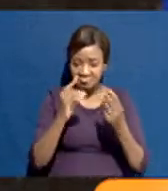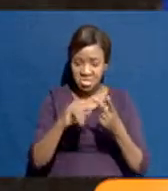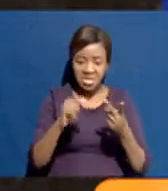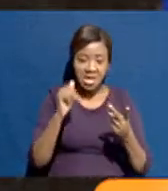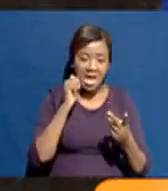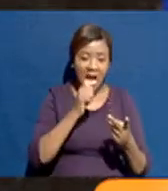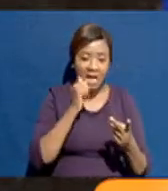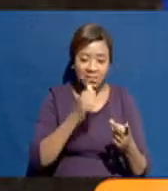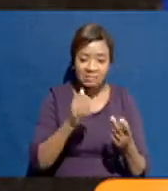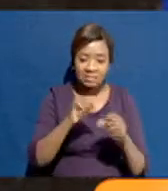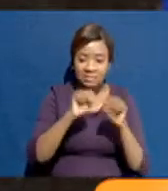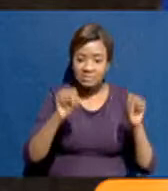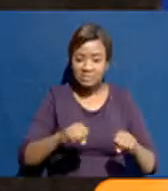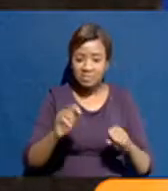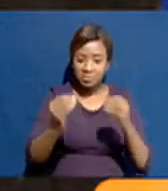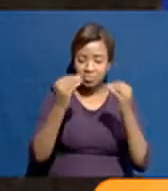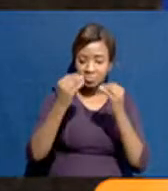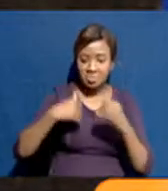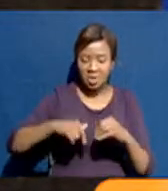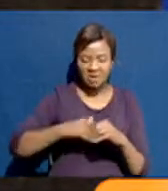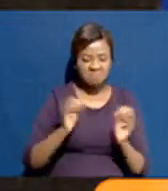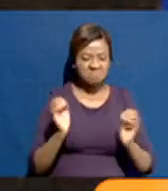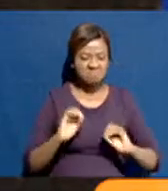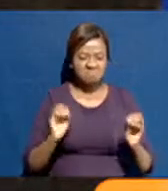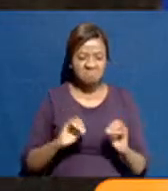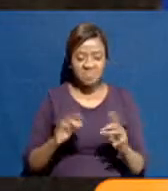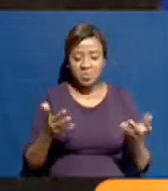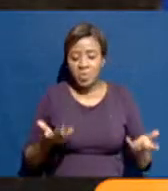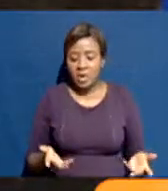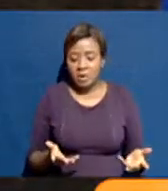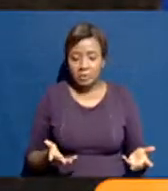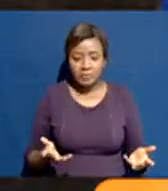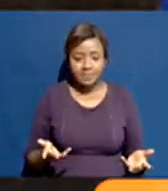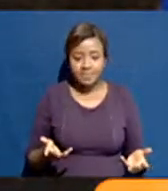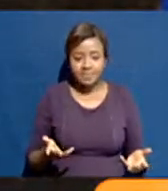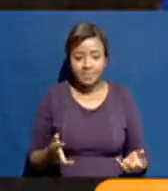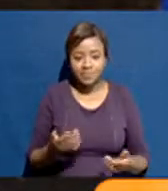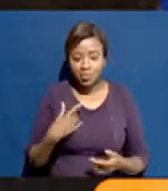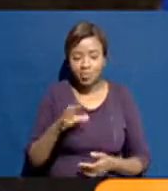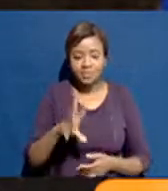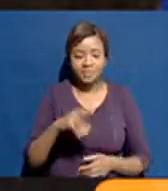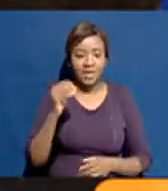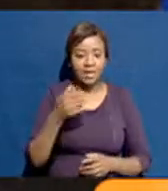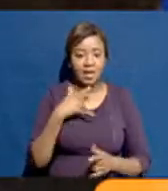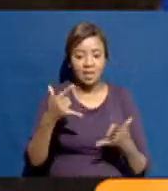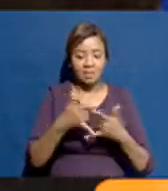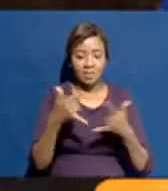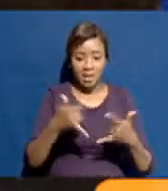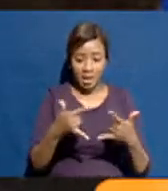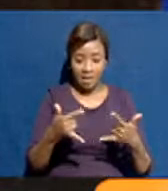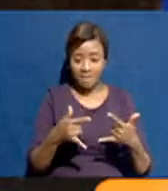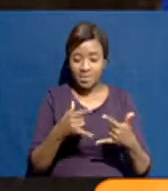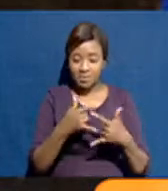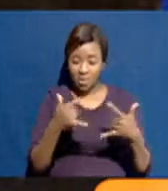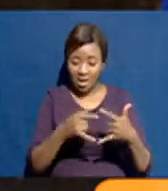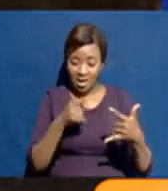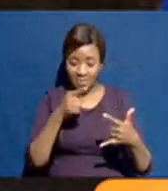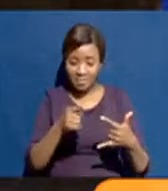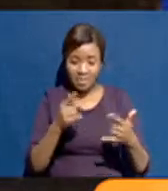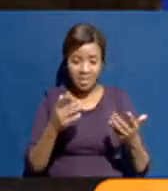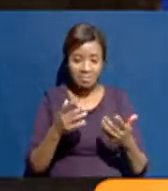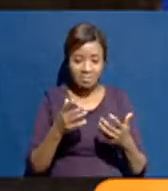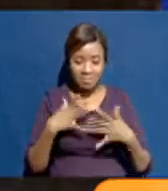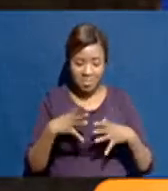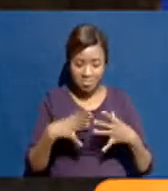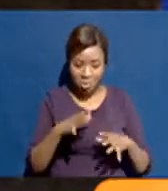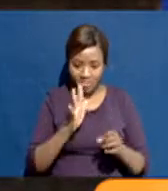many systems that then we are saying we are trying to break. So what are we living? We are living a gap. And when this gap is around social media,